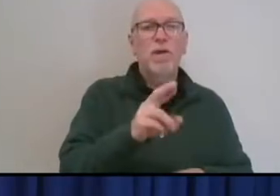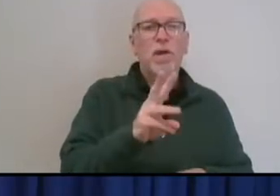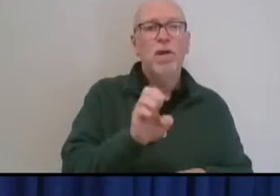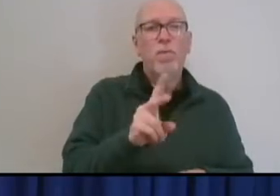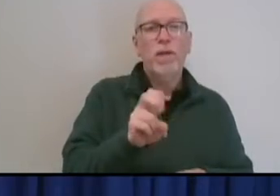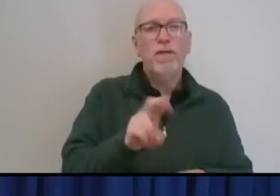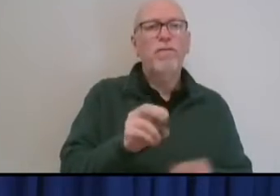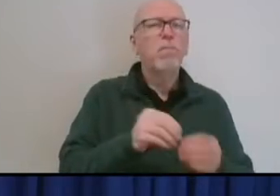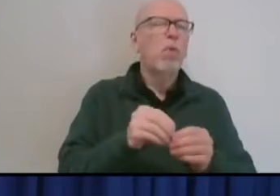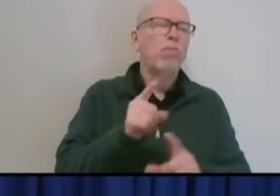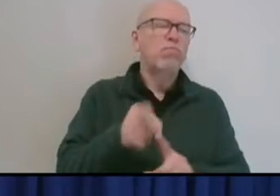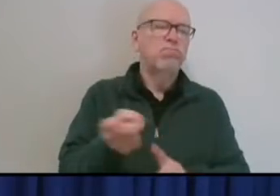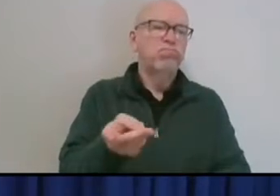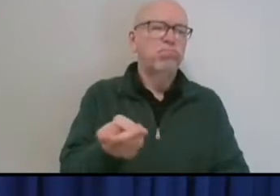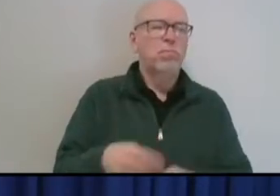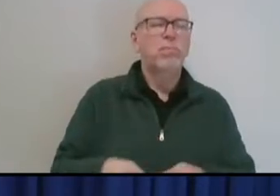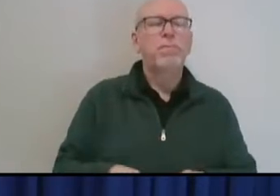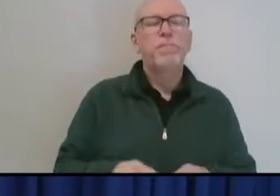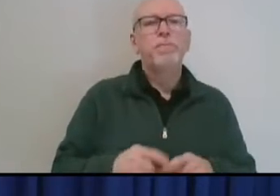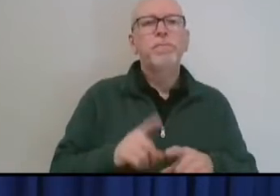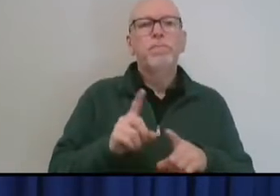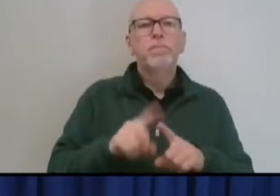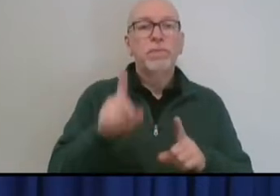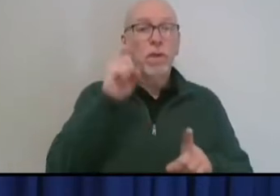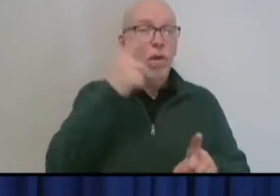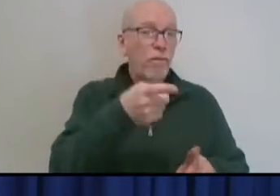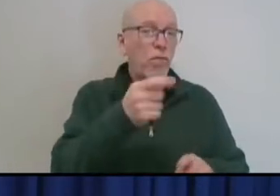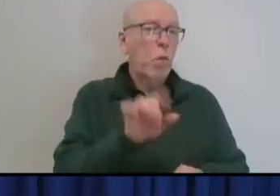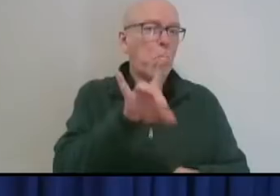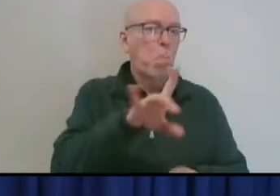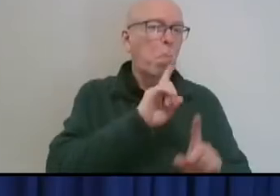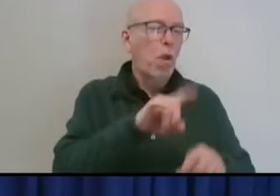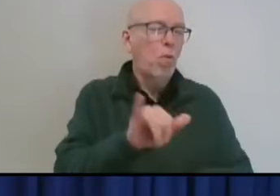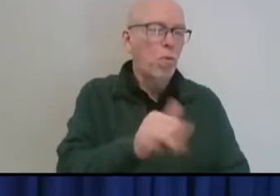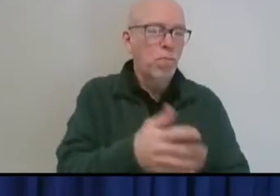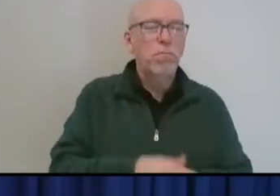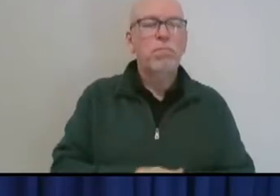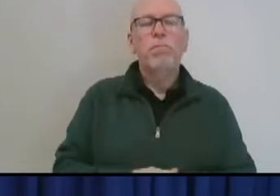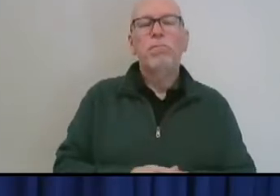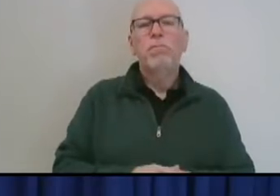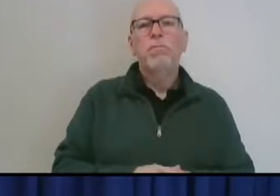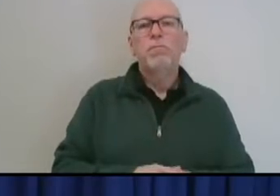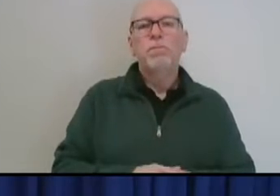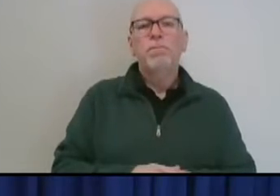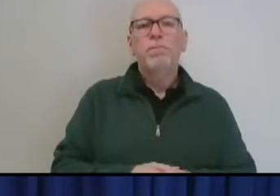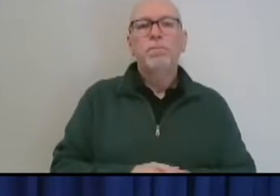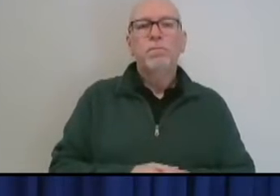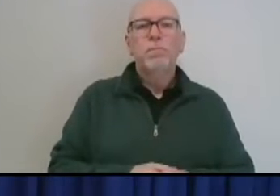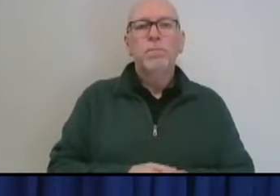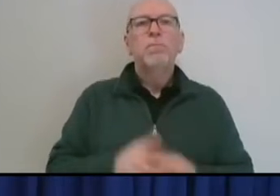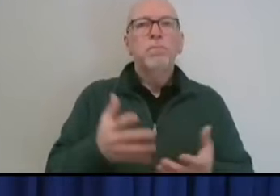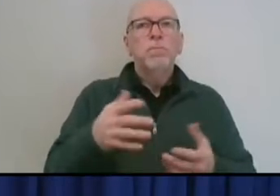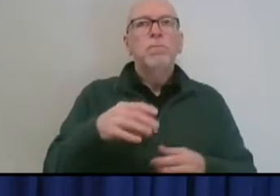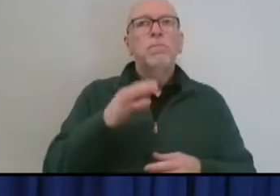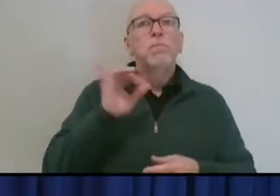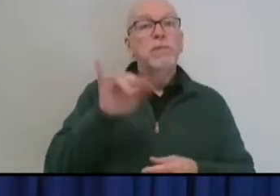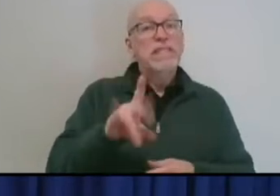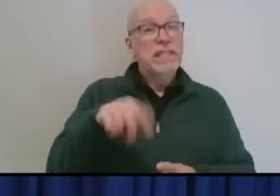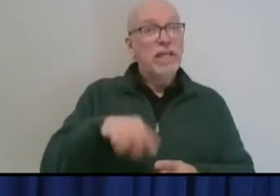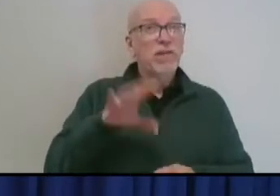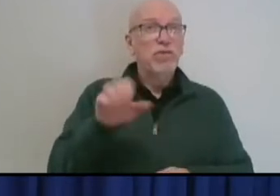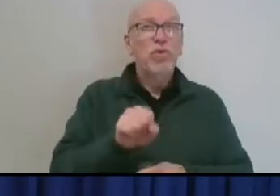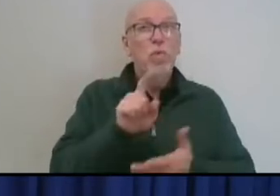is more directed at you guys, but Okay. Governor Holcomb, if you'd like to chime in, feel free to. Thank you. So it took Indiana about a week